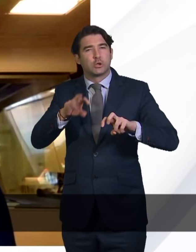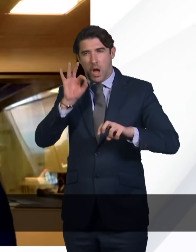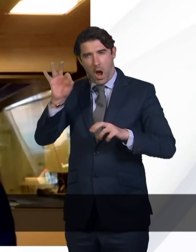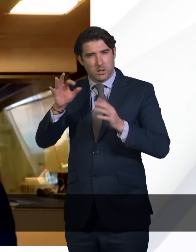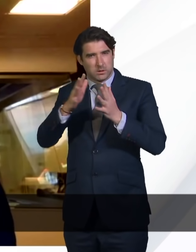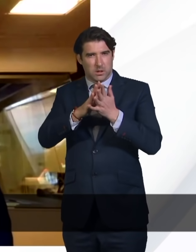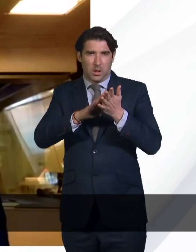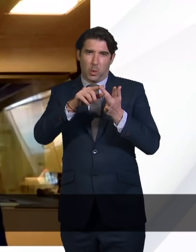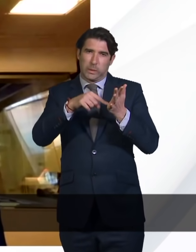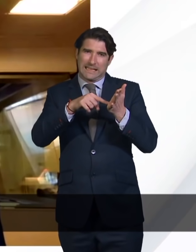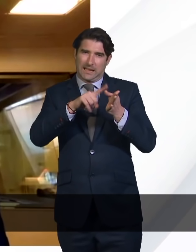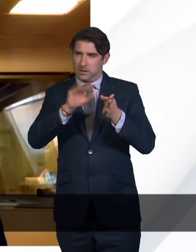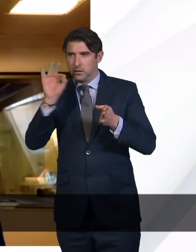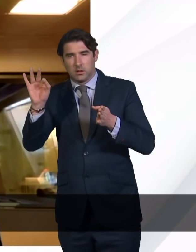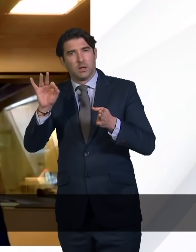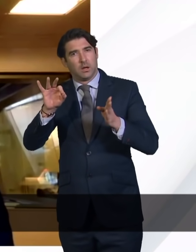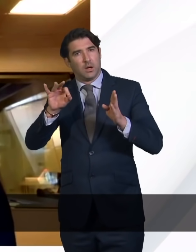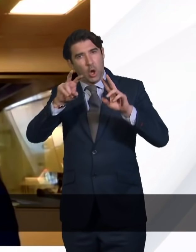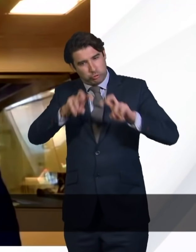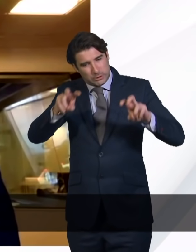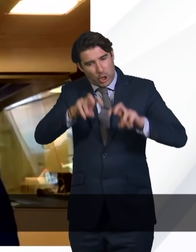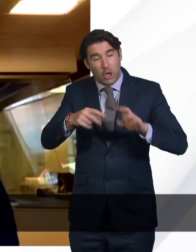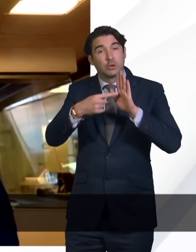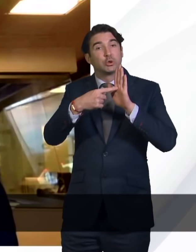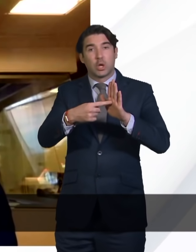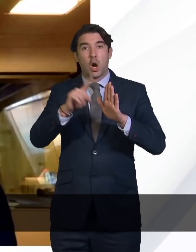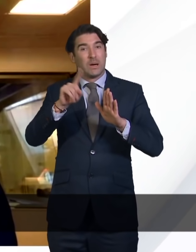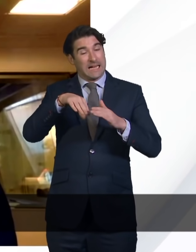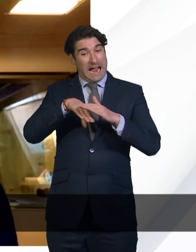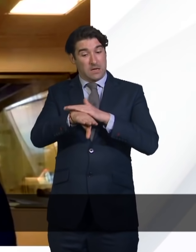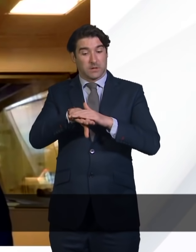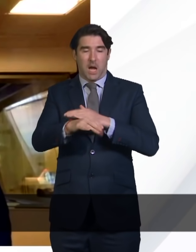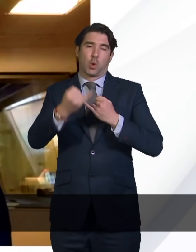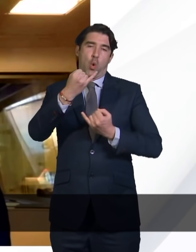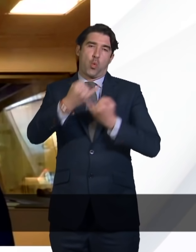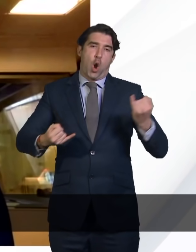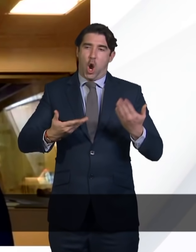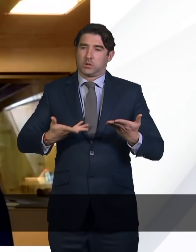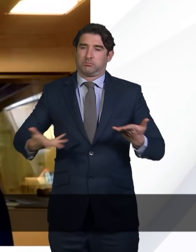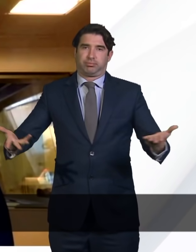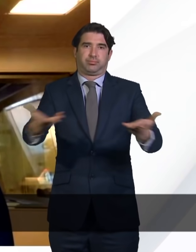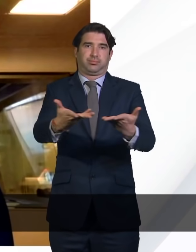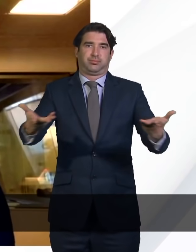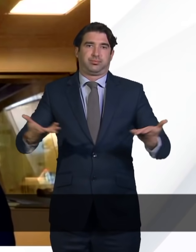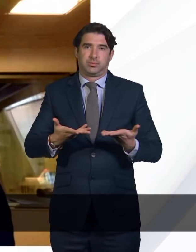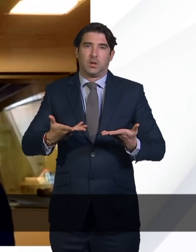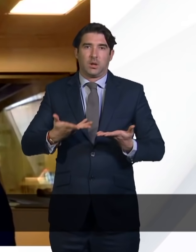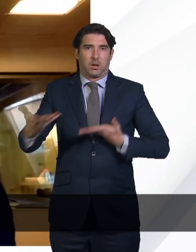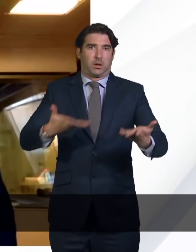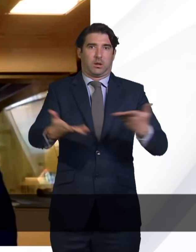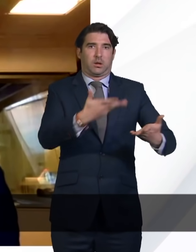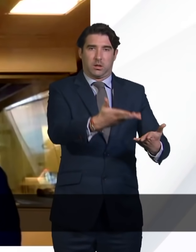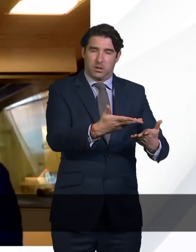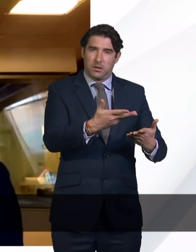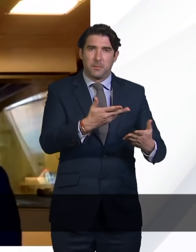households. And yet on this measure, different nations have gone in different directions. Is that because different chief medical officers have offered